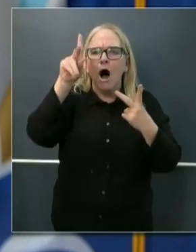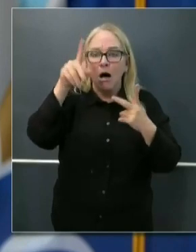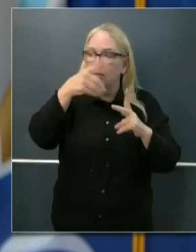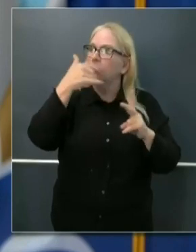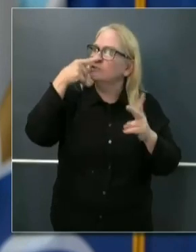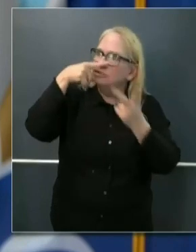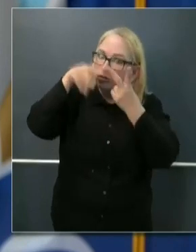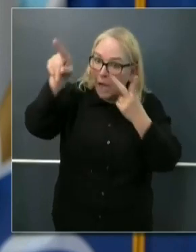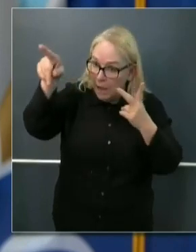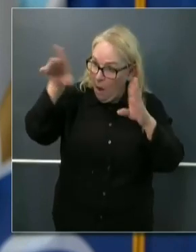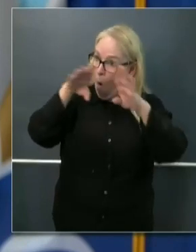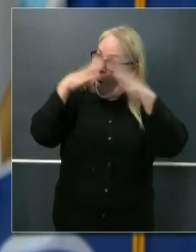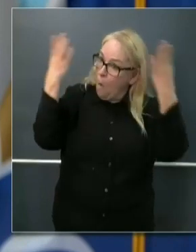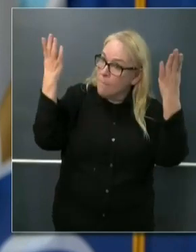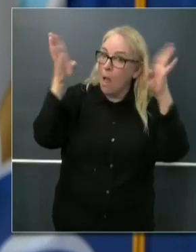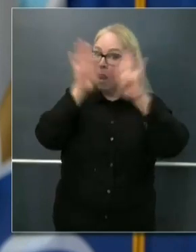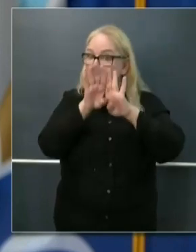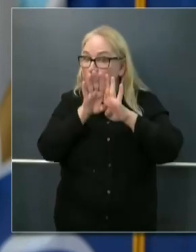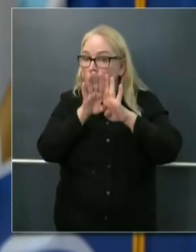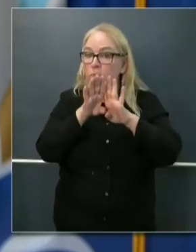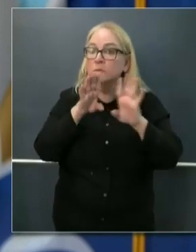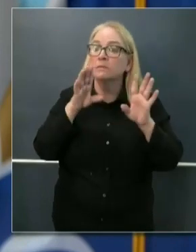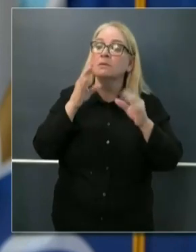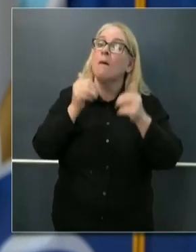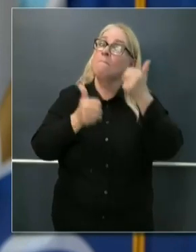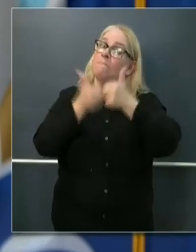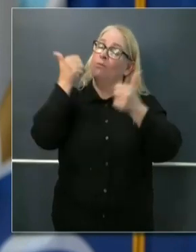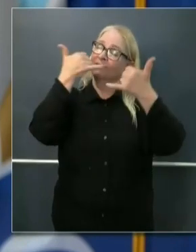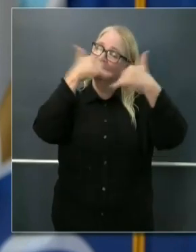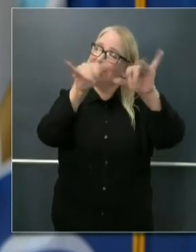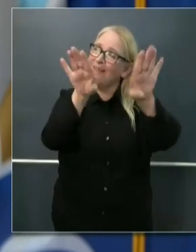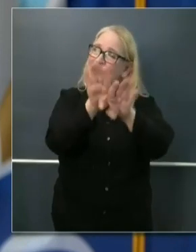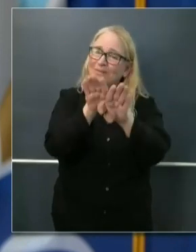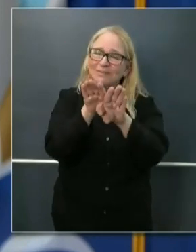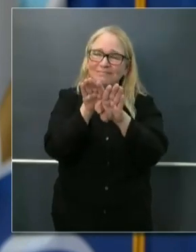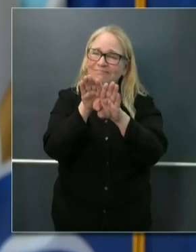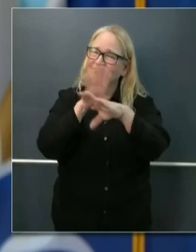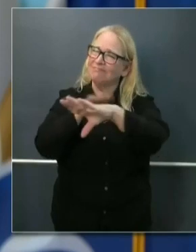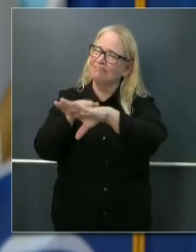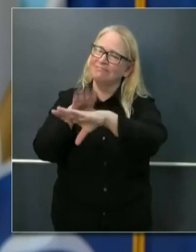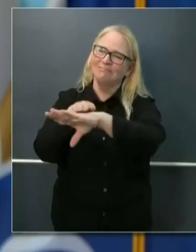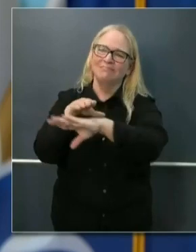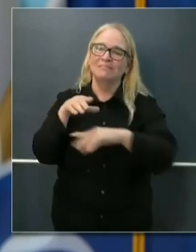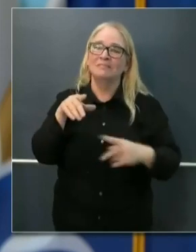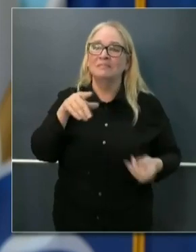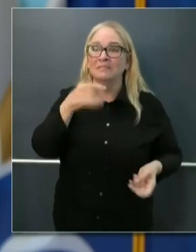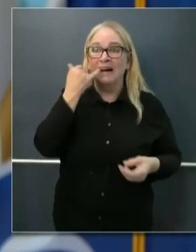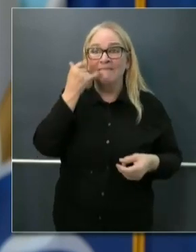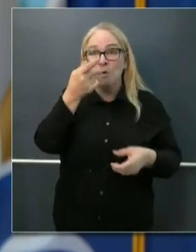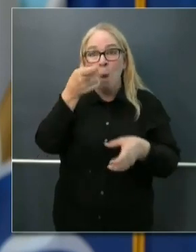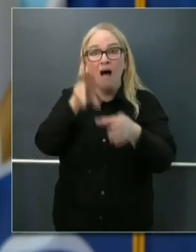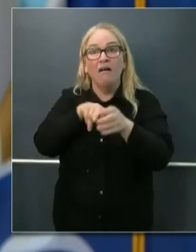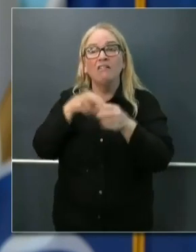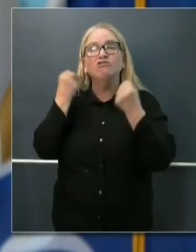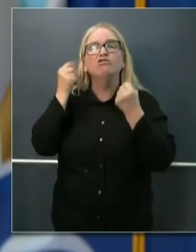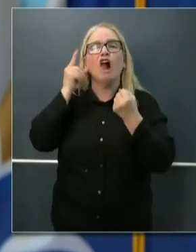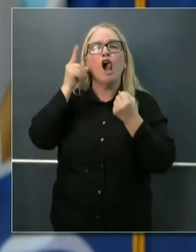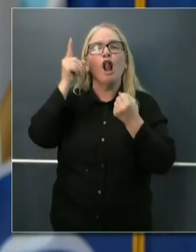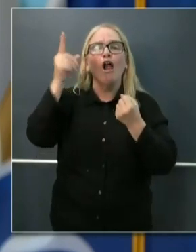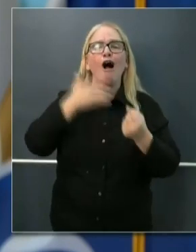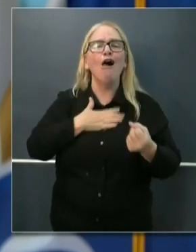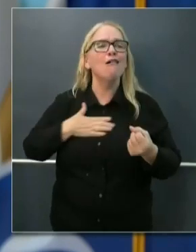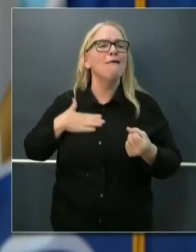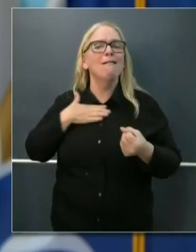The overwhelming majority are closed. I just caution you, if you're going to get in the car and make a long drive and expect to